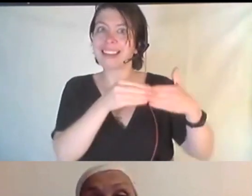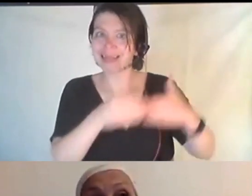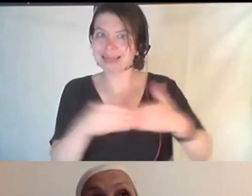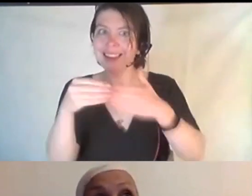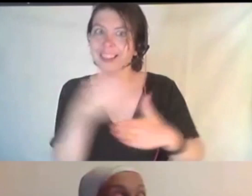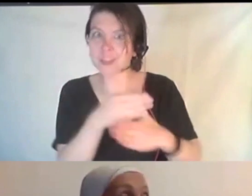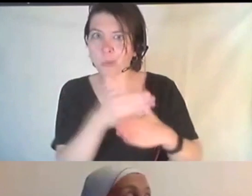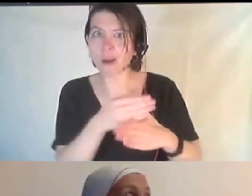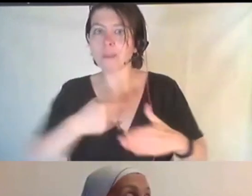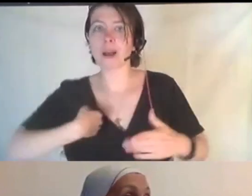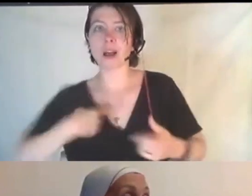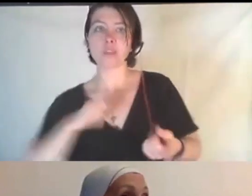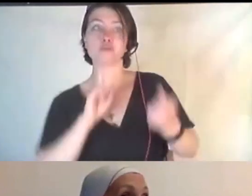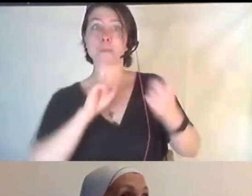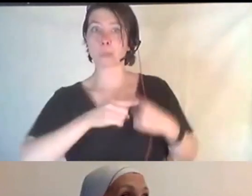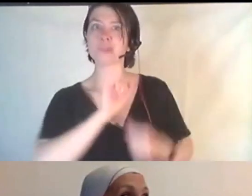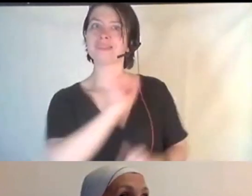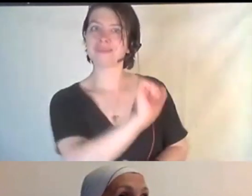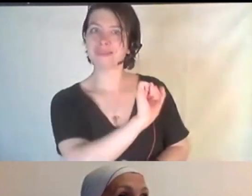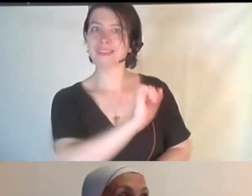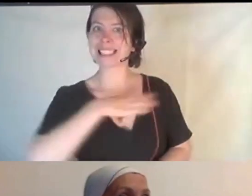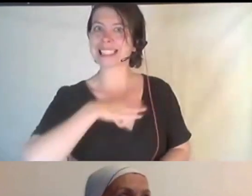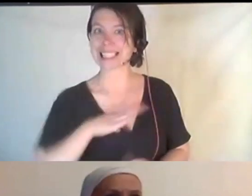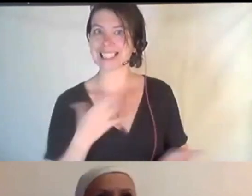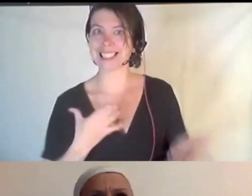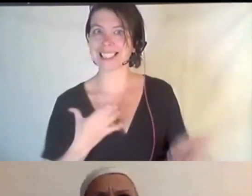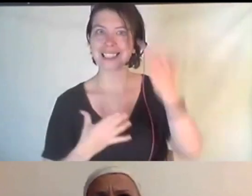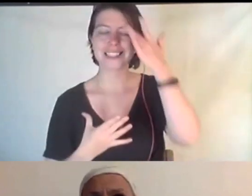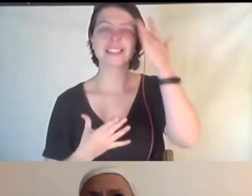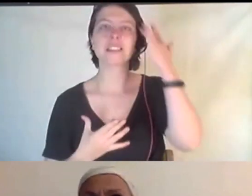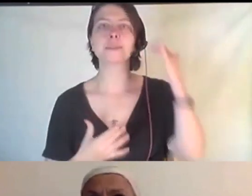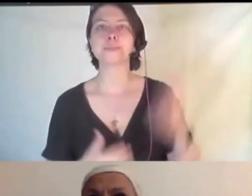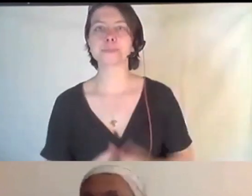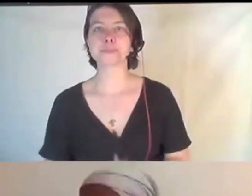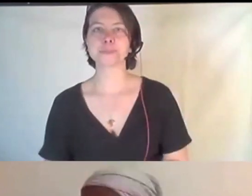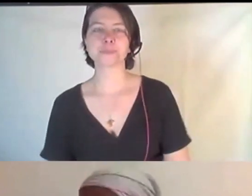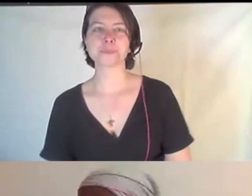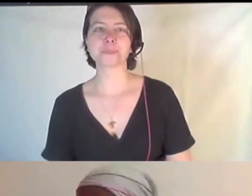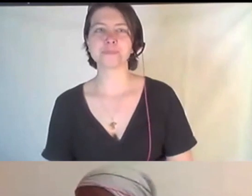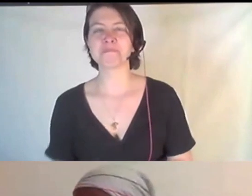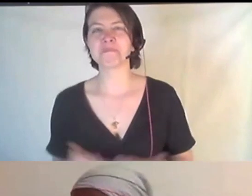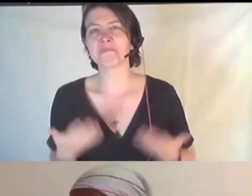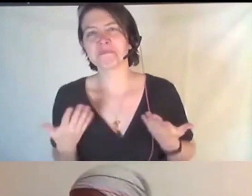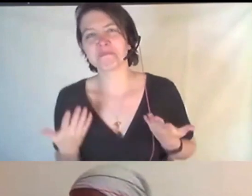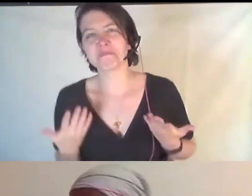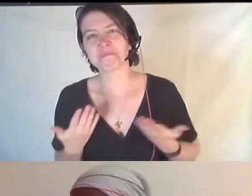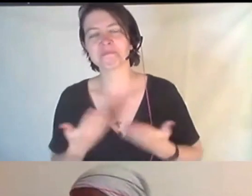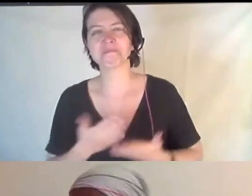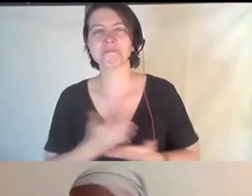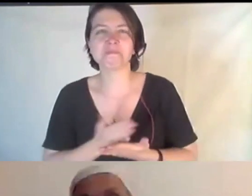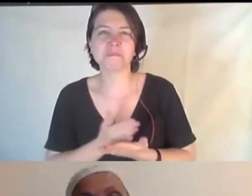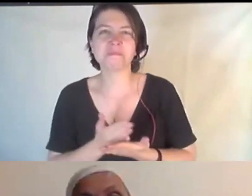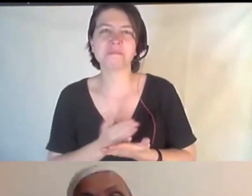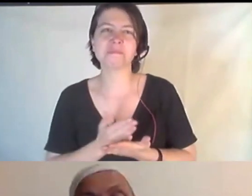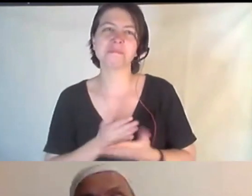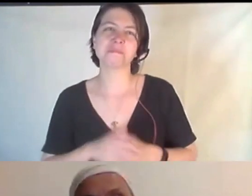working can see that. And I think that they just sort of, I don't know. I mean, maybe I'm kind of, I